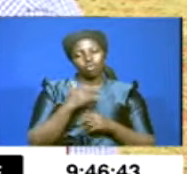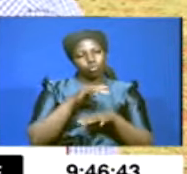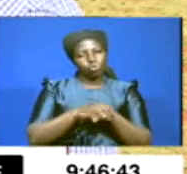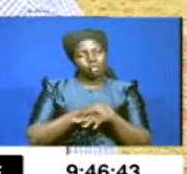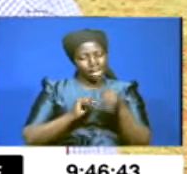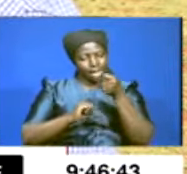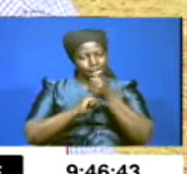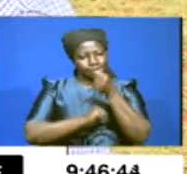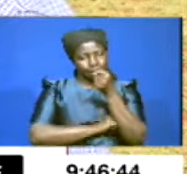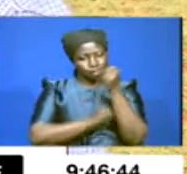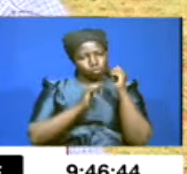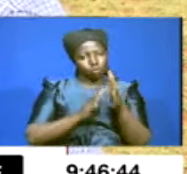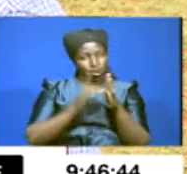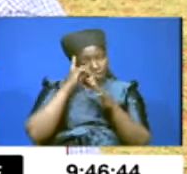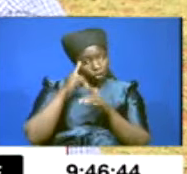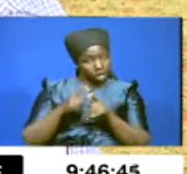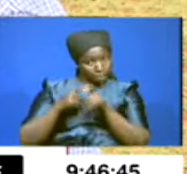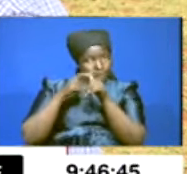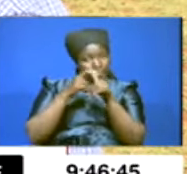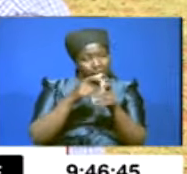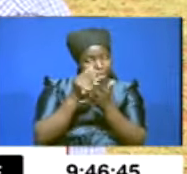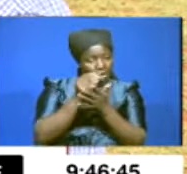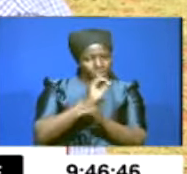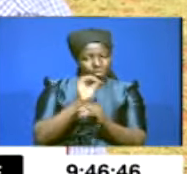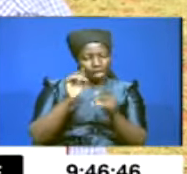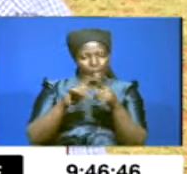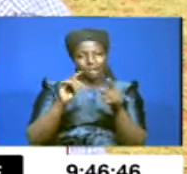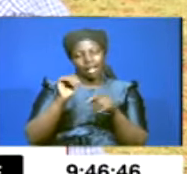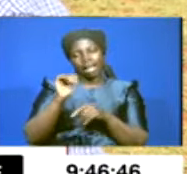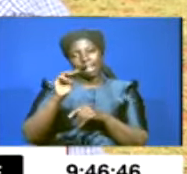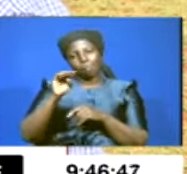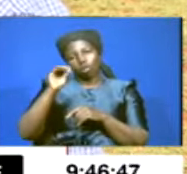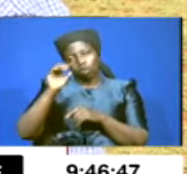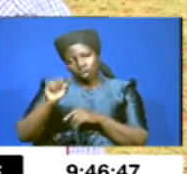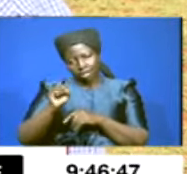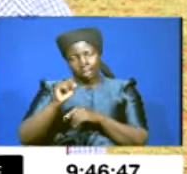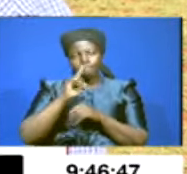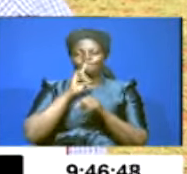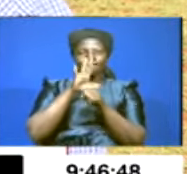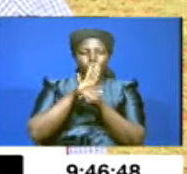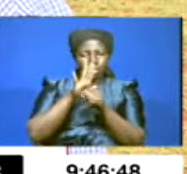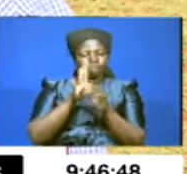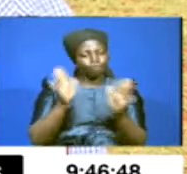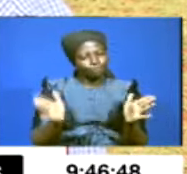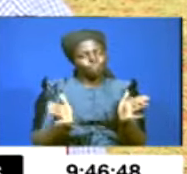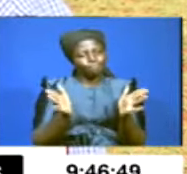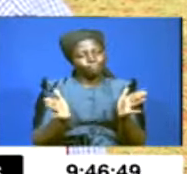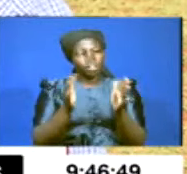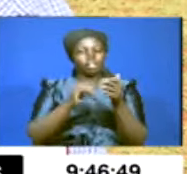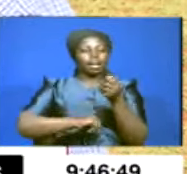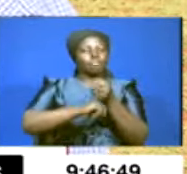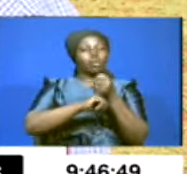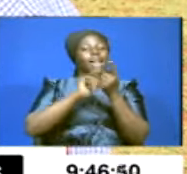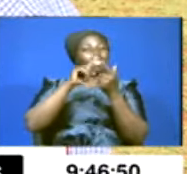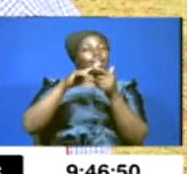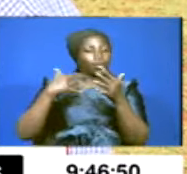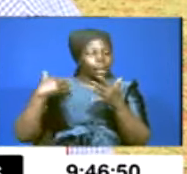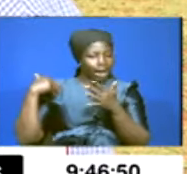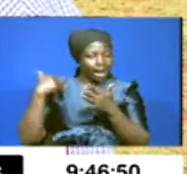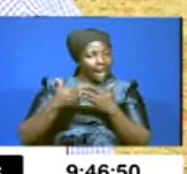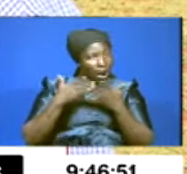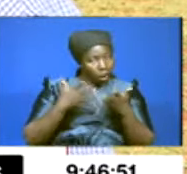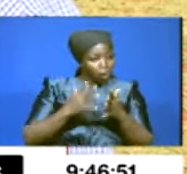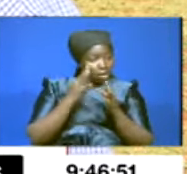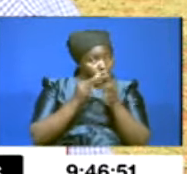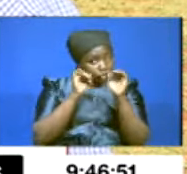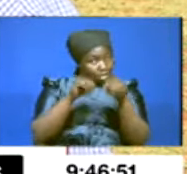category, but Amos Mwago promised to push us up to where we'll if we can get a sponsor. I think